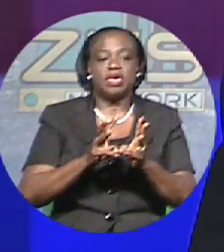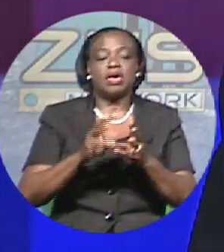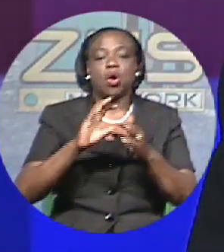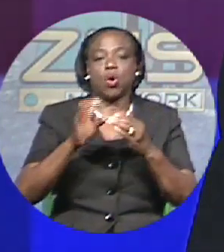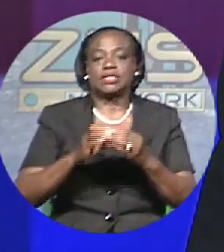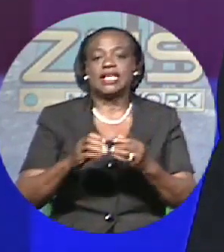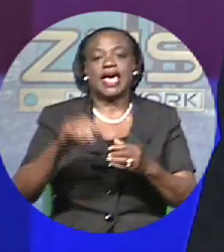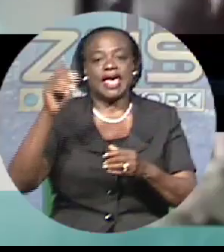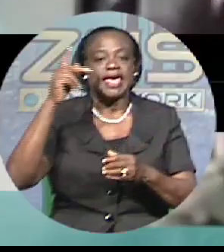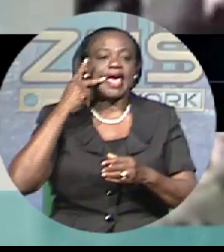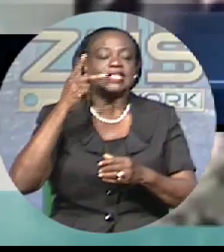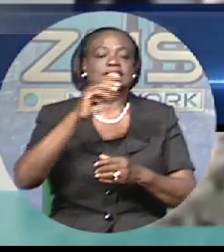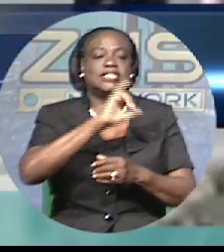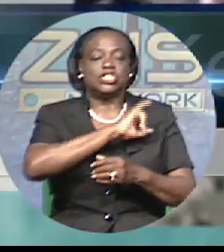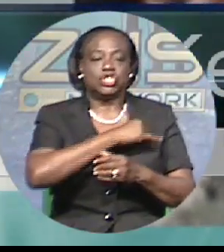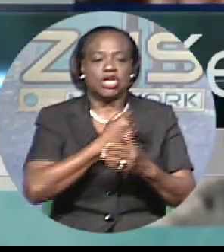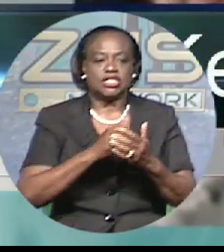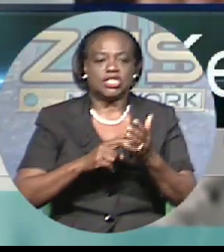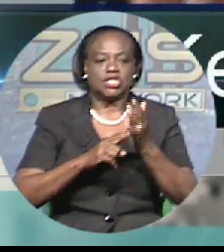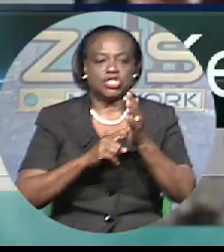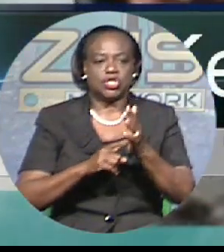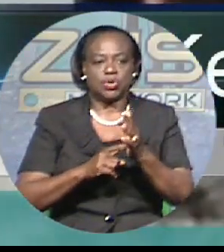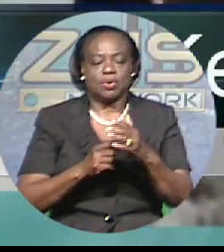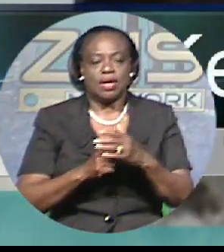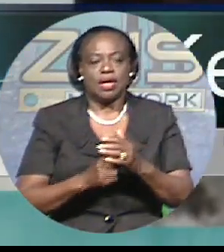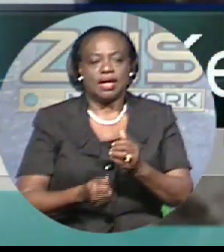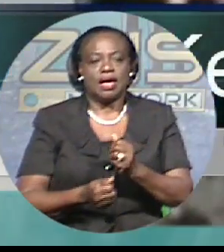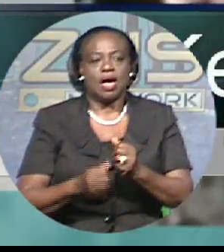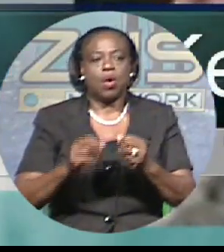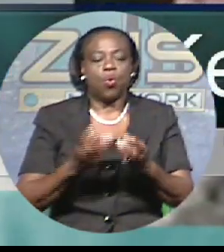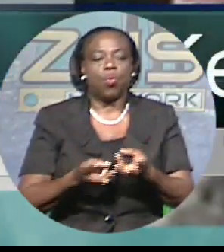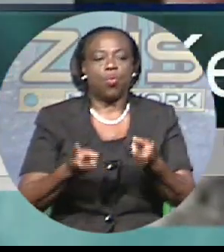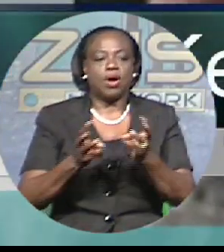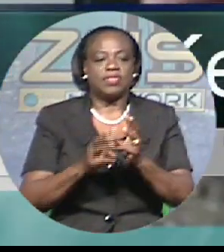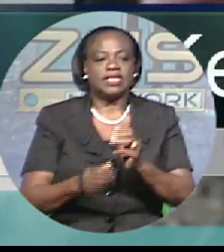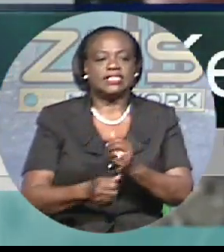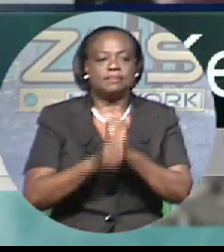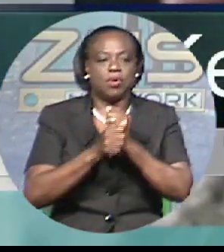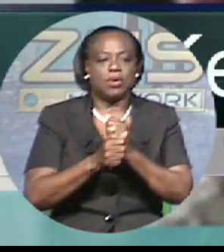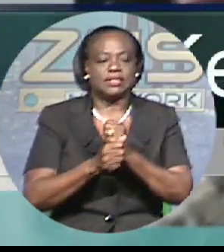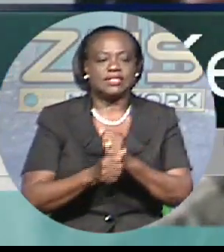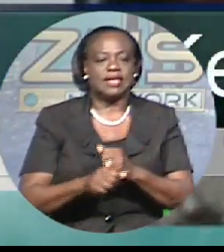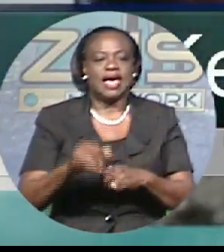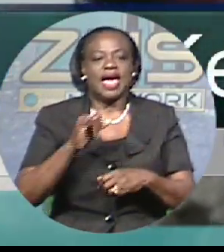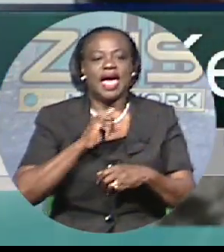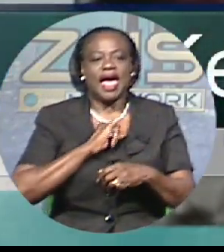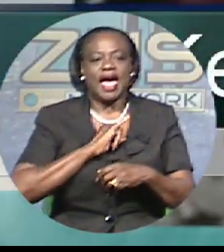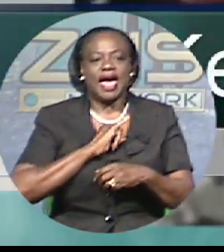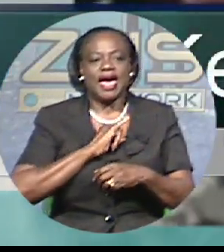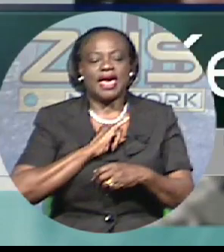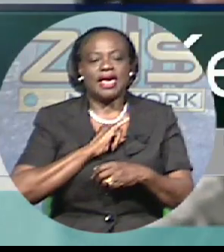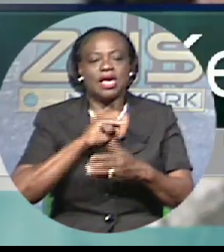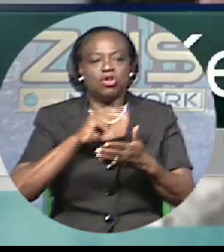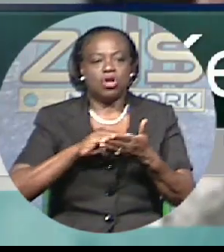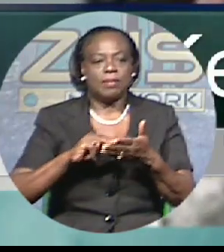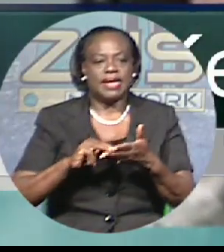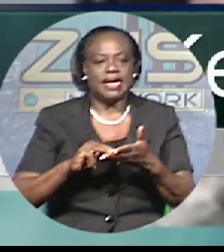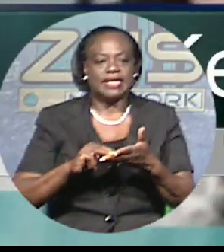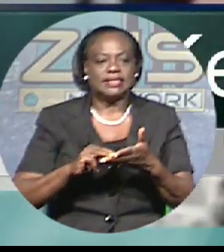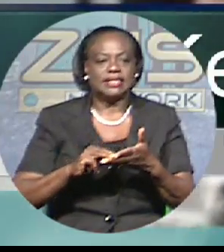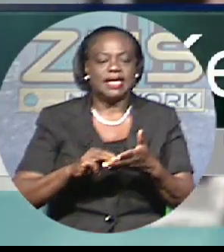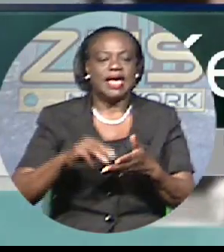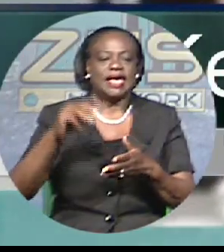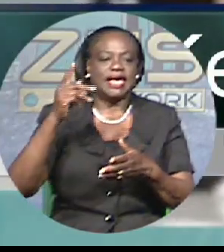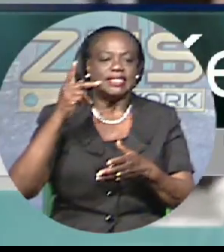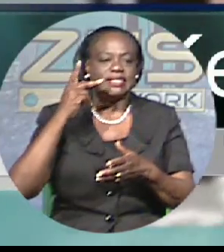her support. Ice Bucket Challenge. I nominate Candino Knowles, Oprah Roach,